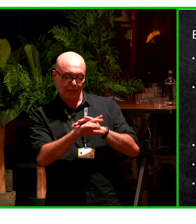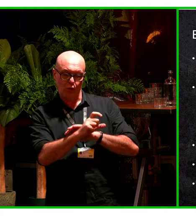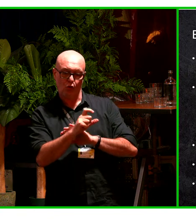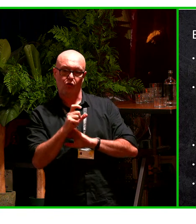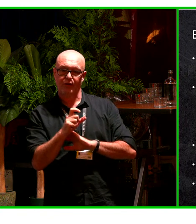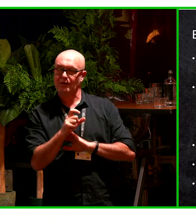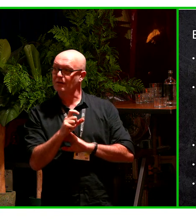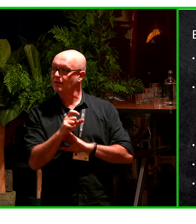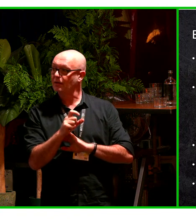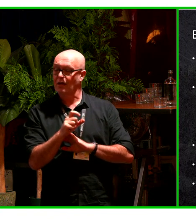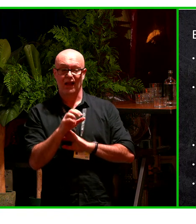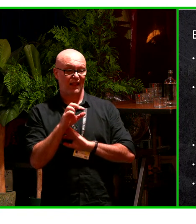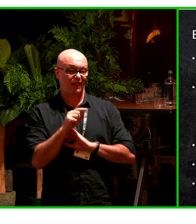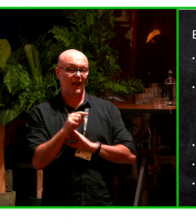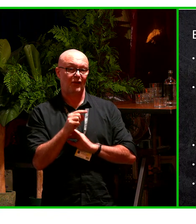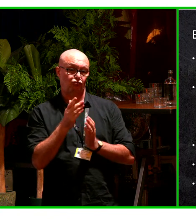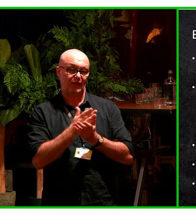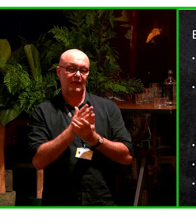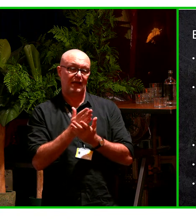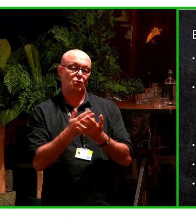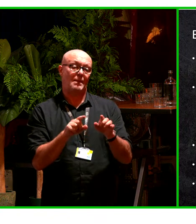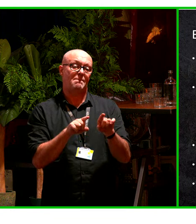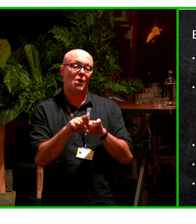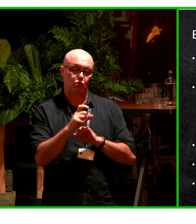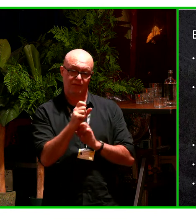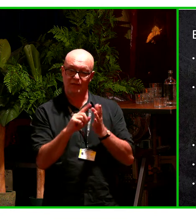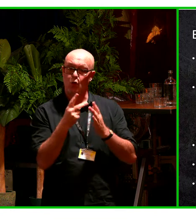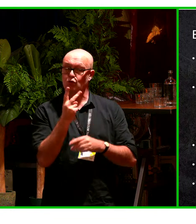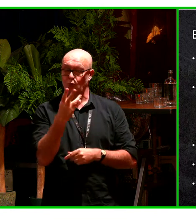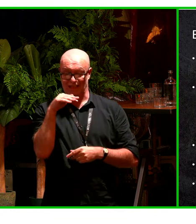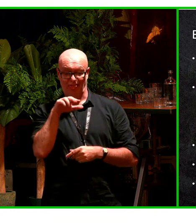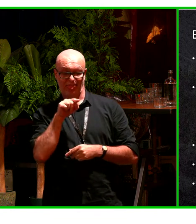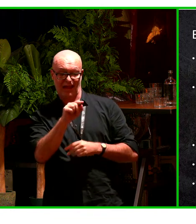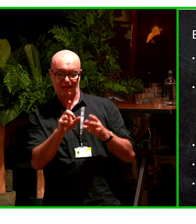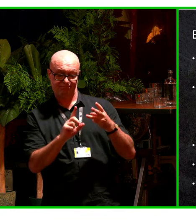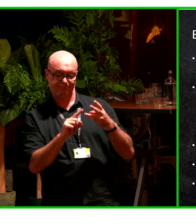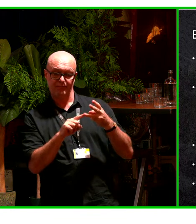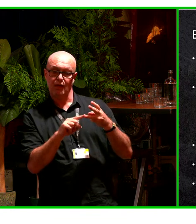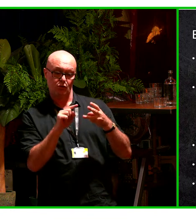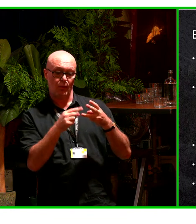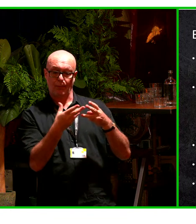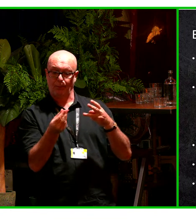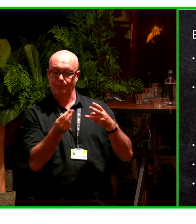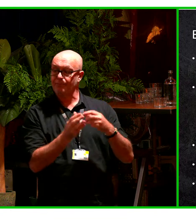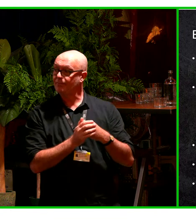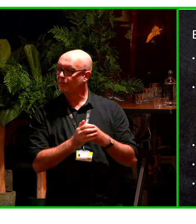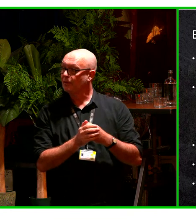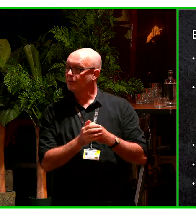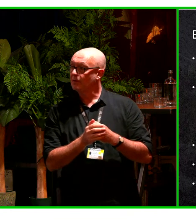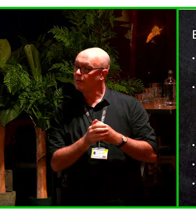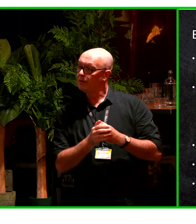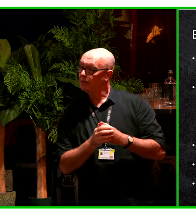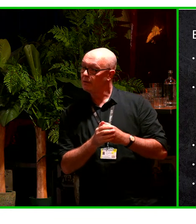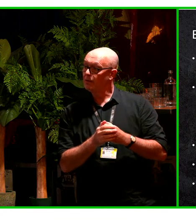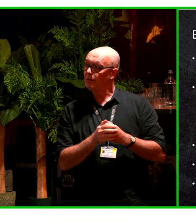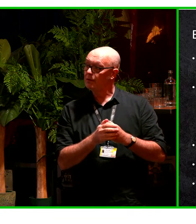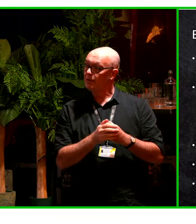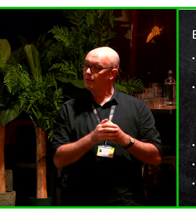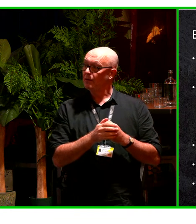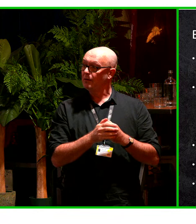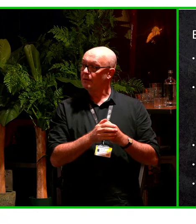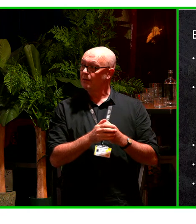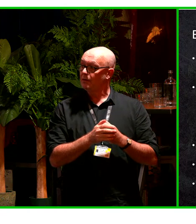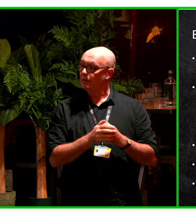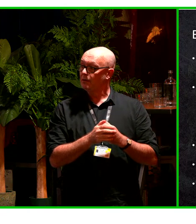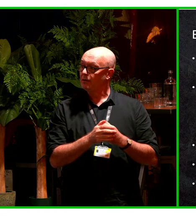is where the vast bulk of the carbon is. So the result of that has enabled us to reduce the